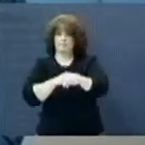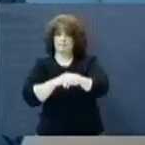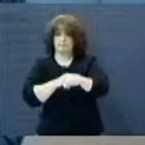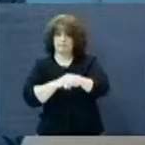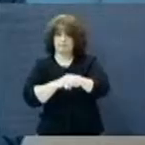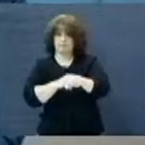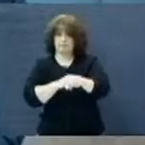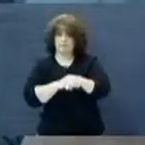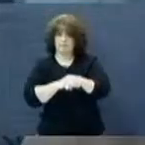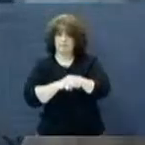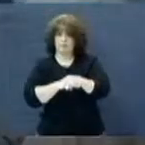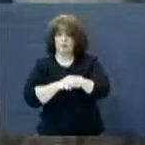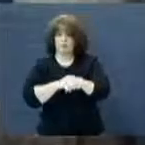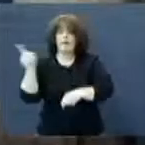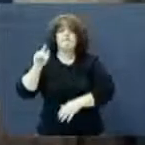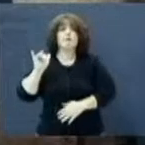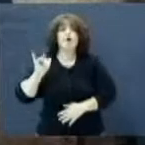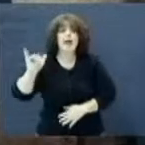and even